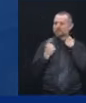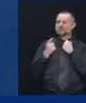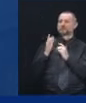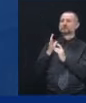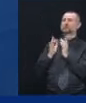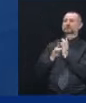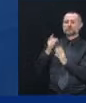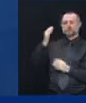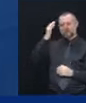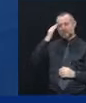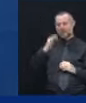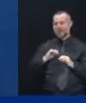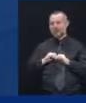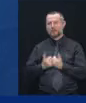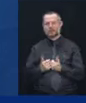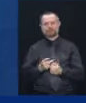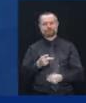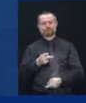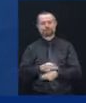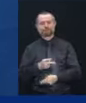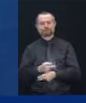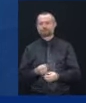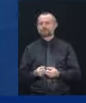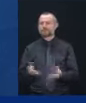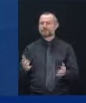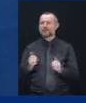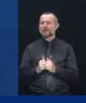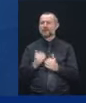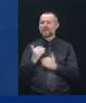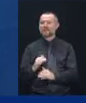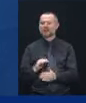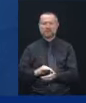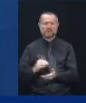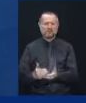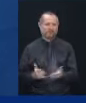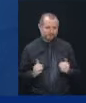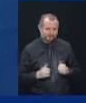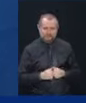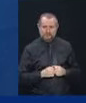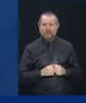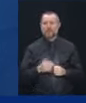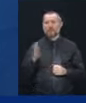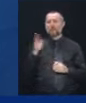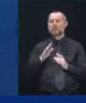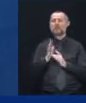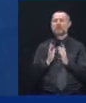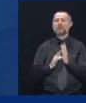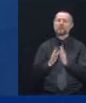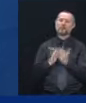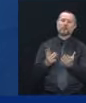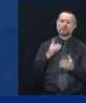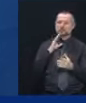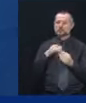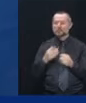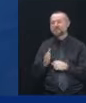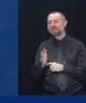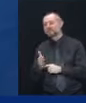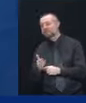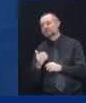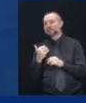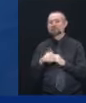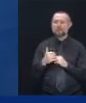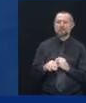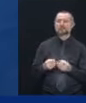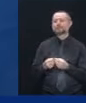feed hundreds with limited loaves of bread and fish, right? So we need to be fair in the